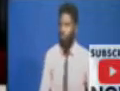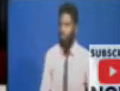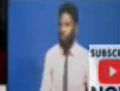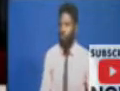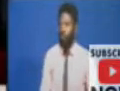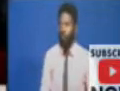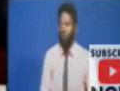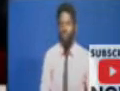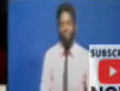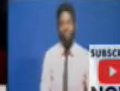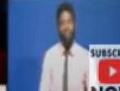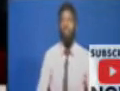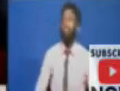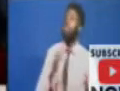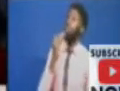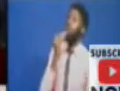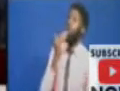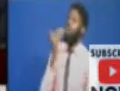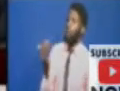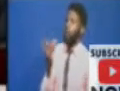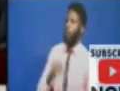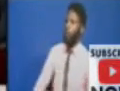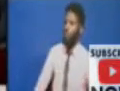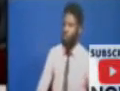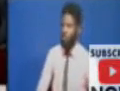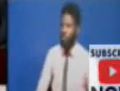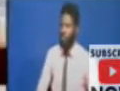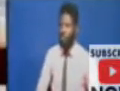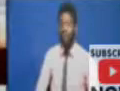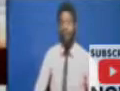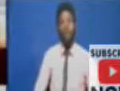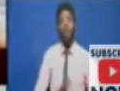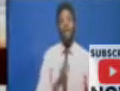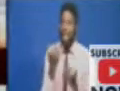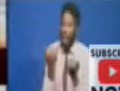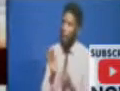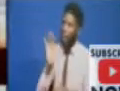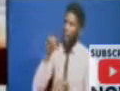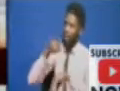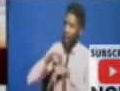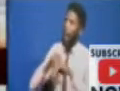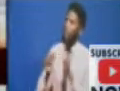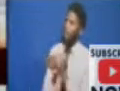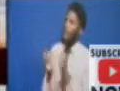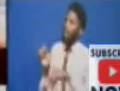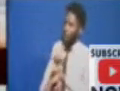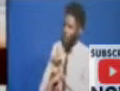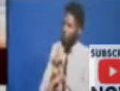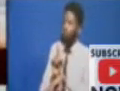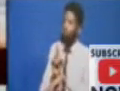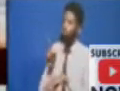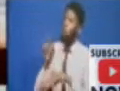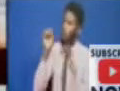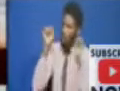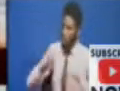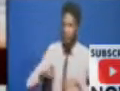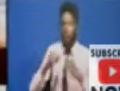Mm-hmm. Thank you. Now you have your 10 minutes to address this